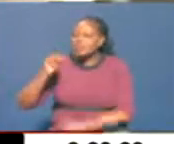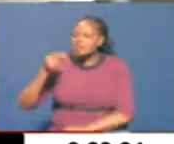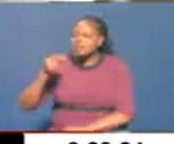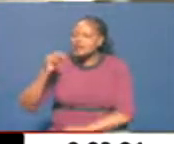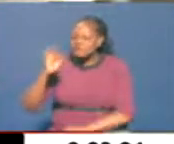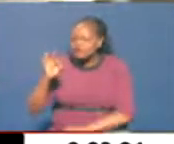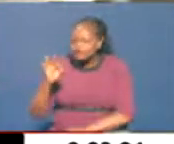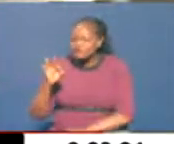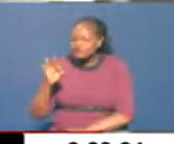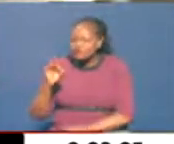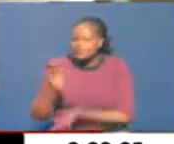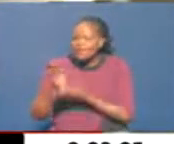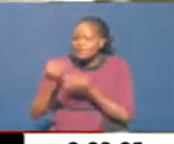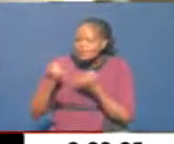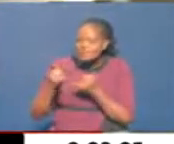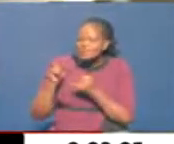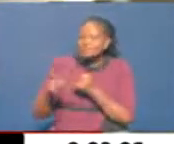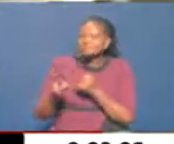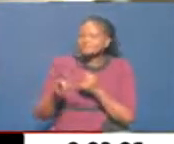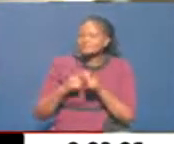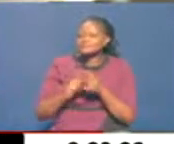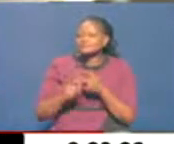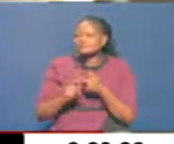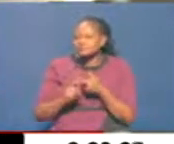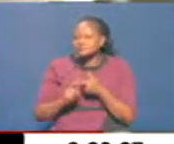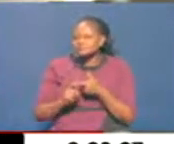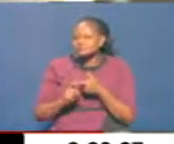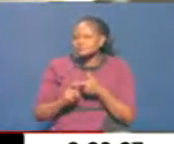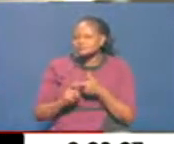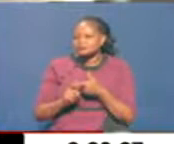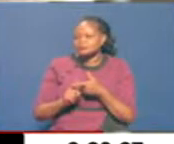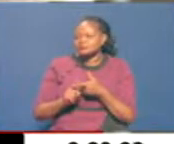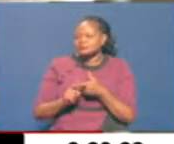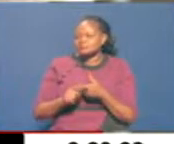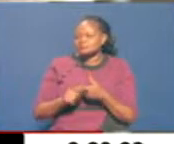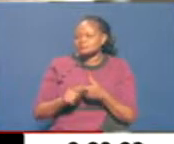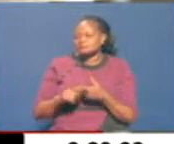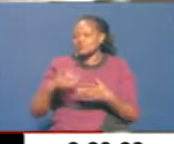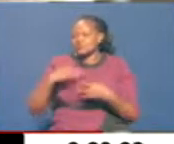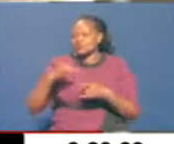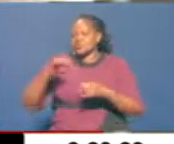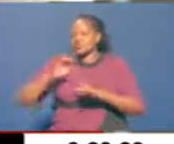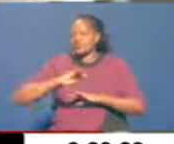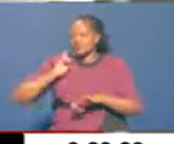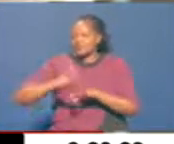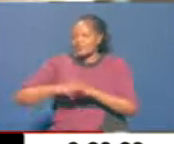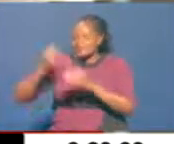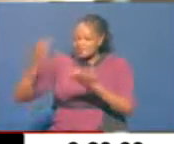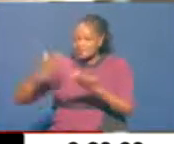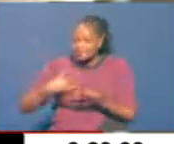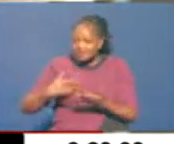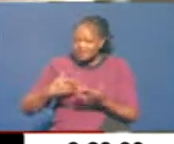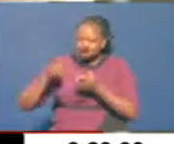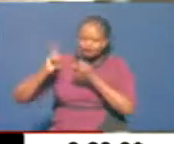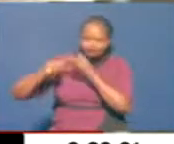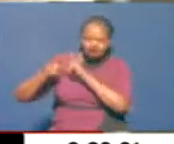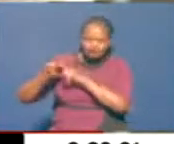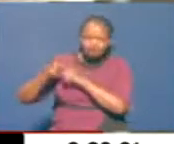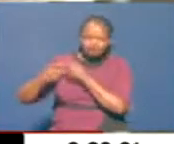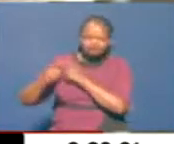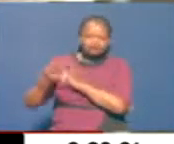vehicle for this. And again, interestingly, because when you invited me here, I was reflecting on this journey of